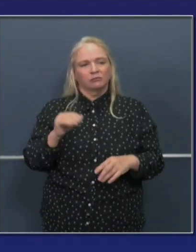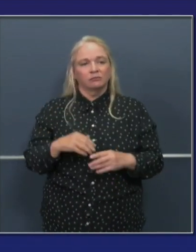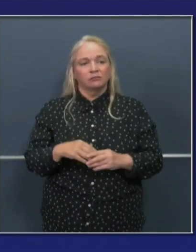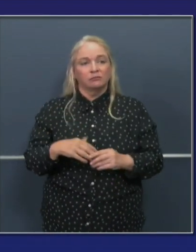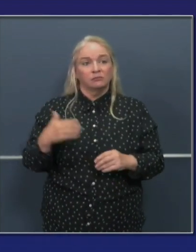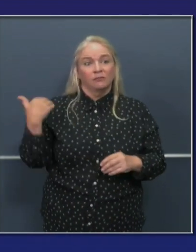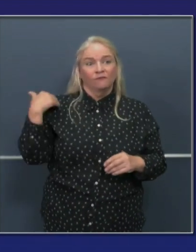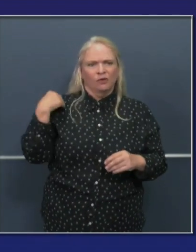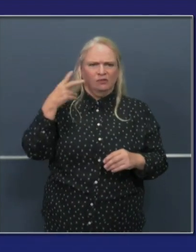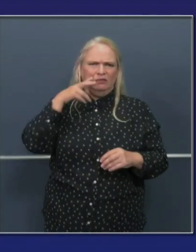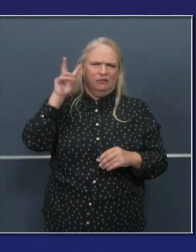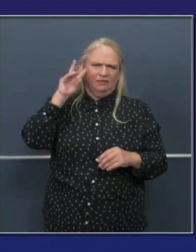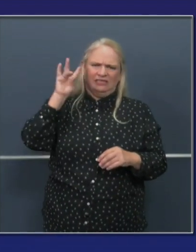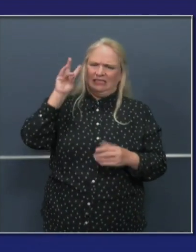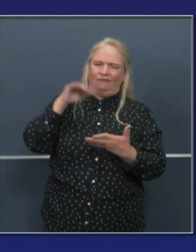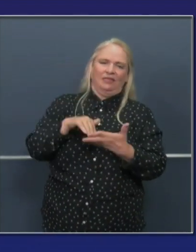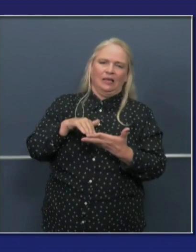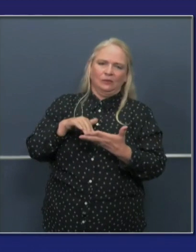7,867,